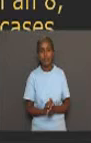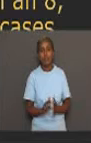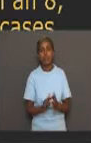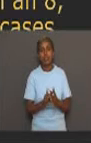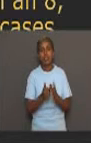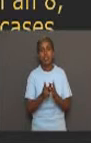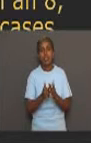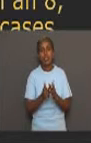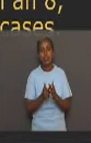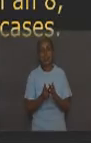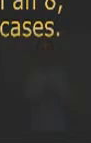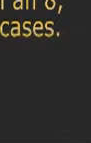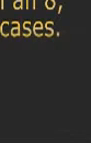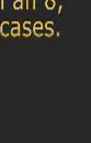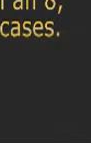Begin.